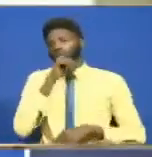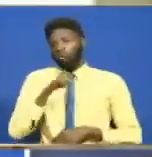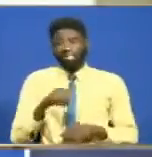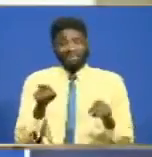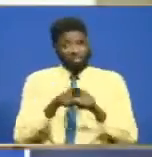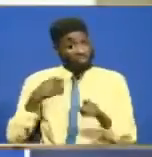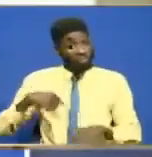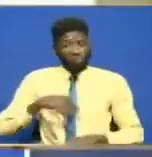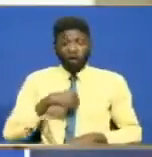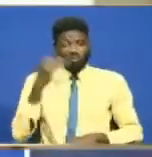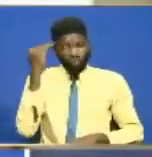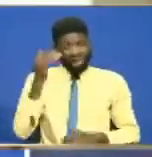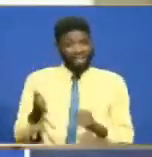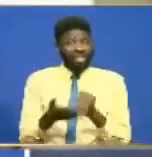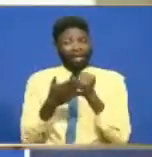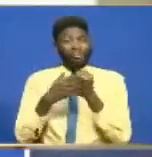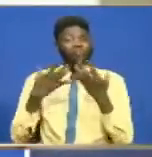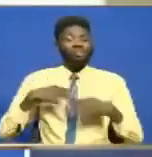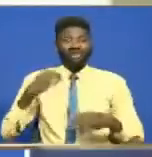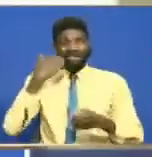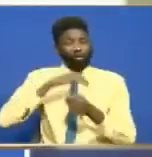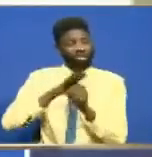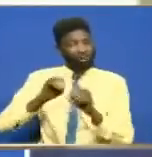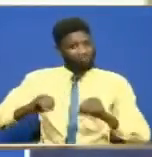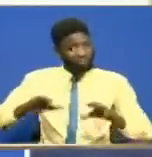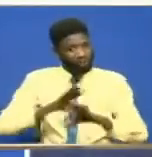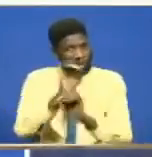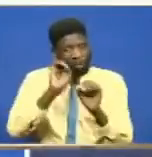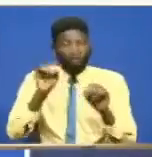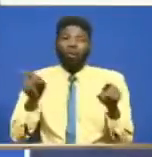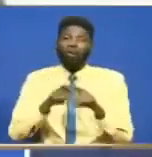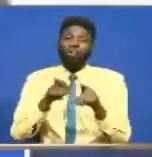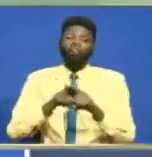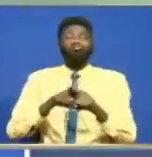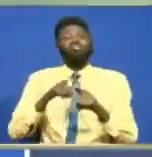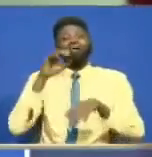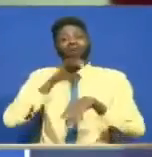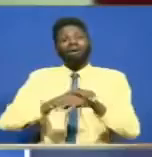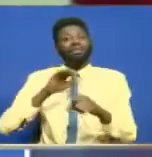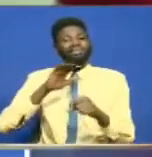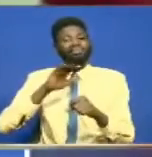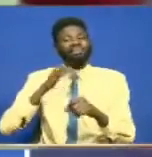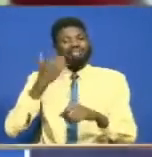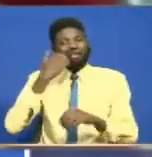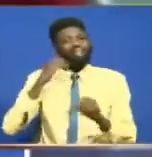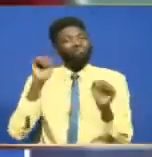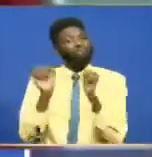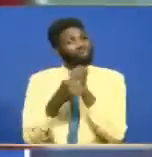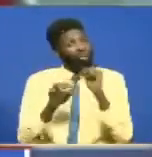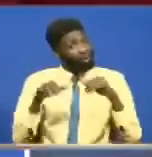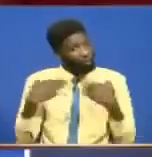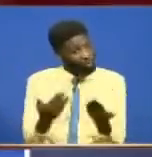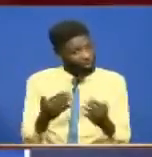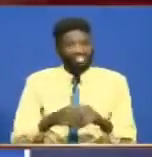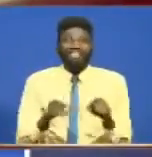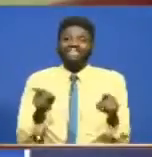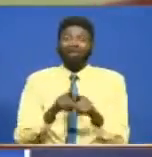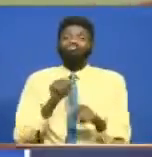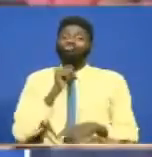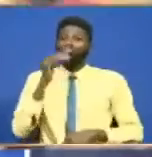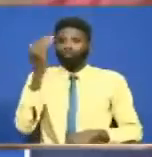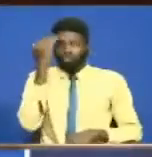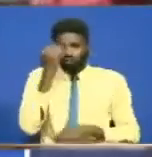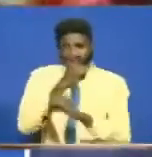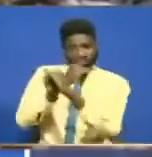stops people from spreading the disease as well as getting sick. And it's also not clear how long the immunity might